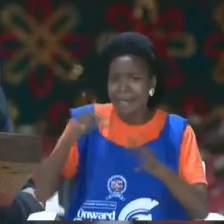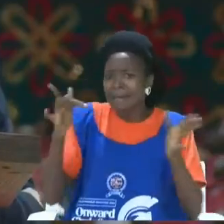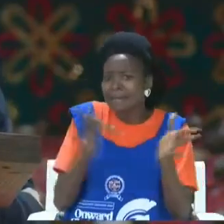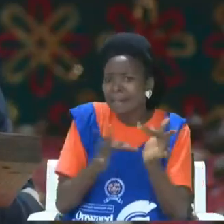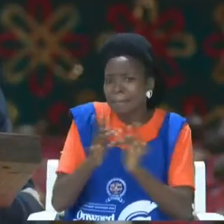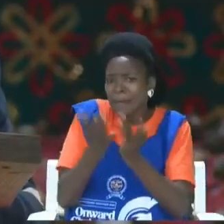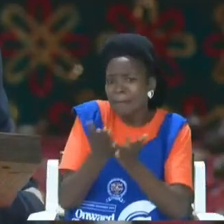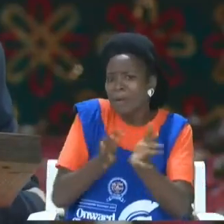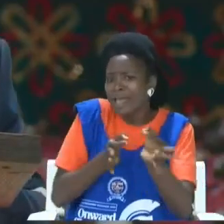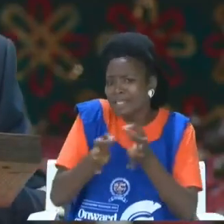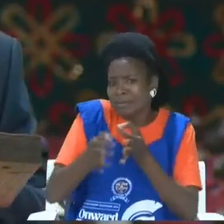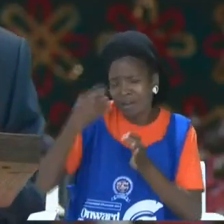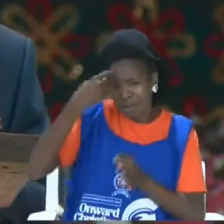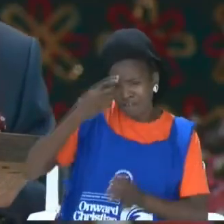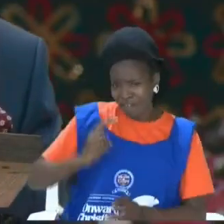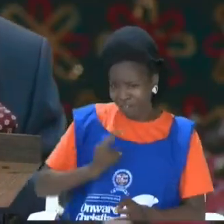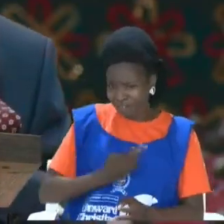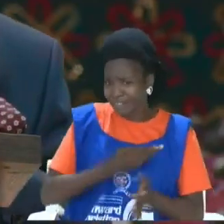tells us,